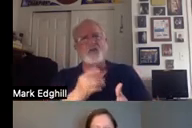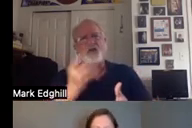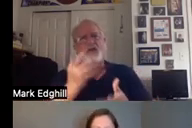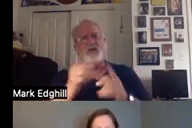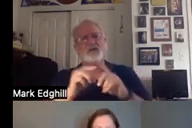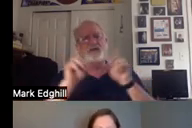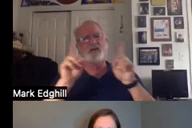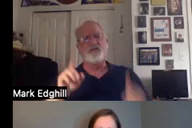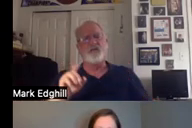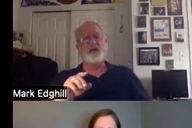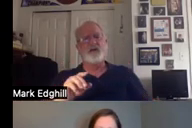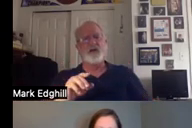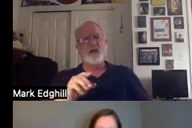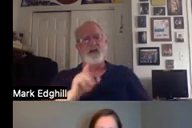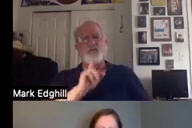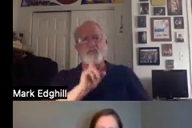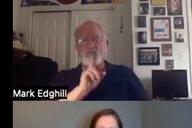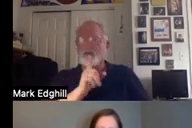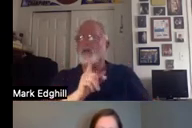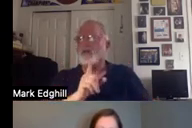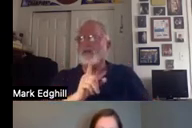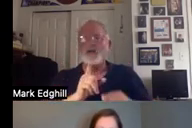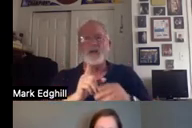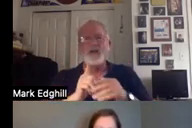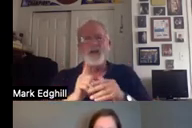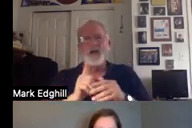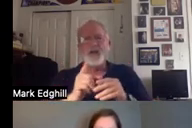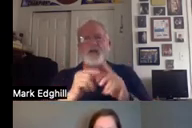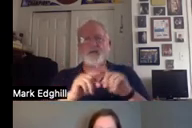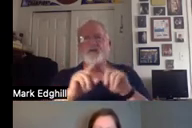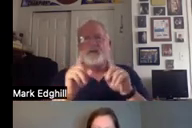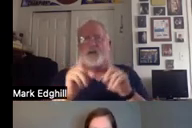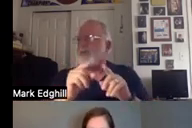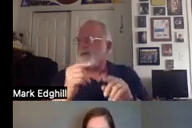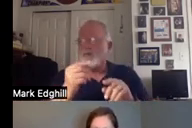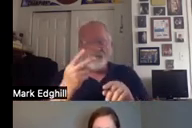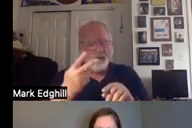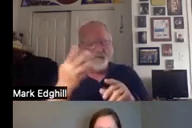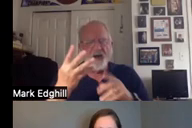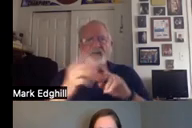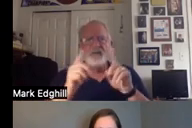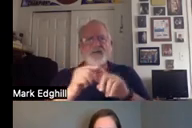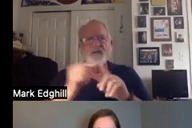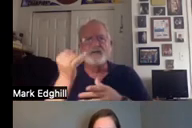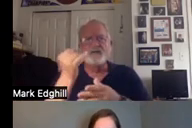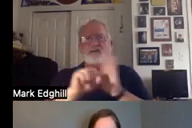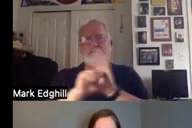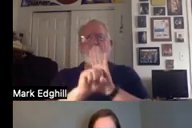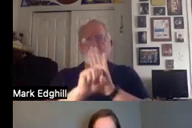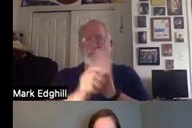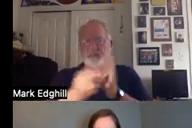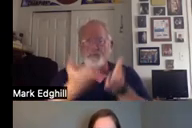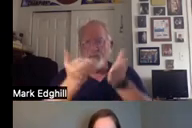thinking, wow, this is different. I was like, wow, this is different. They have different, I think. Really, they have different, I